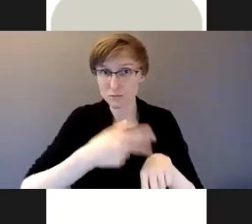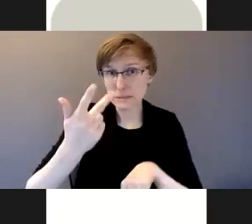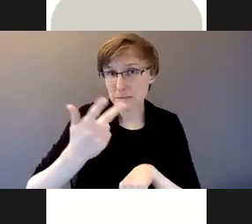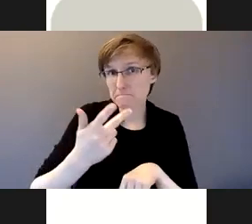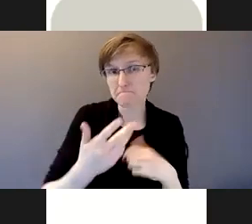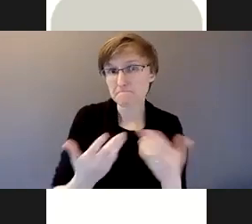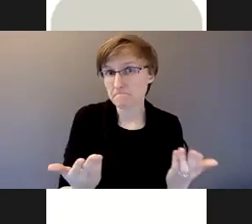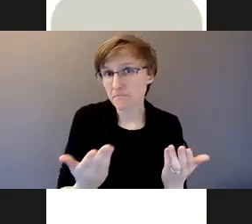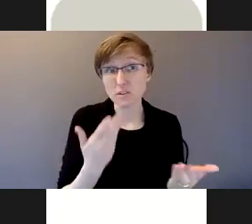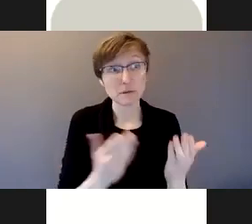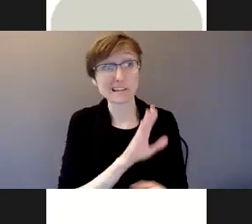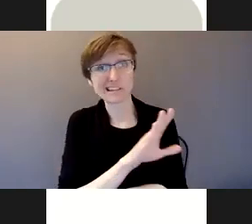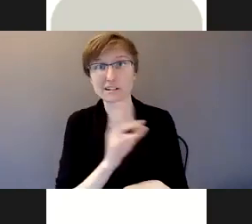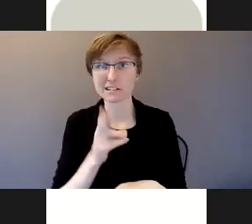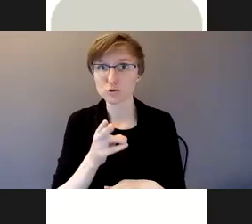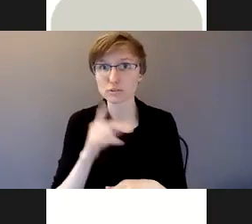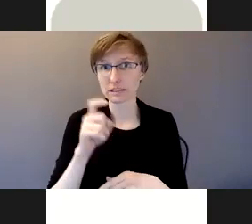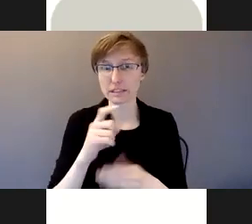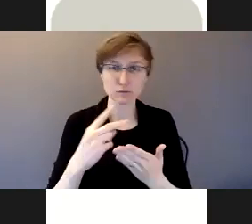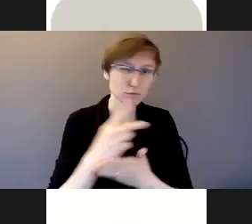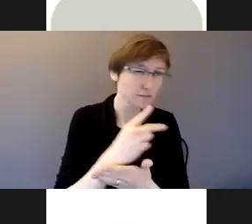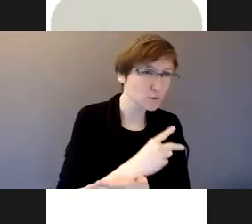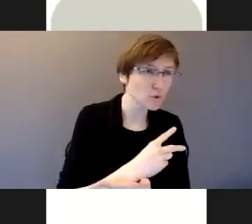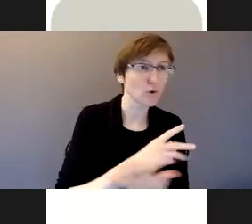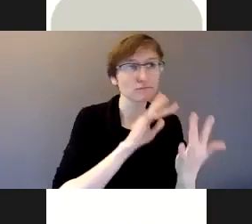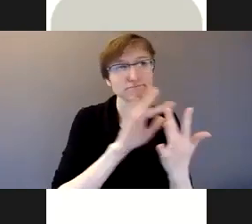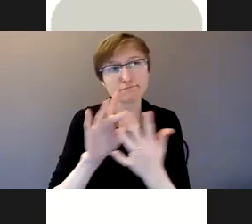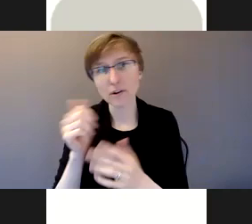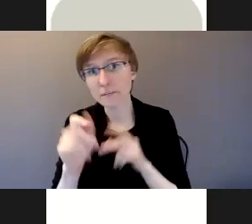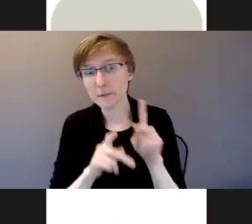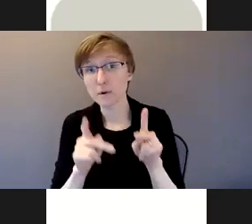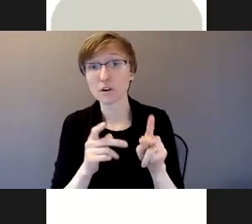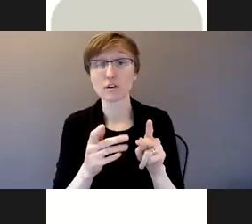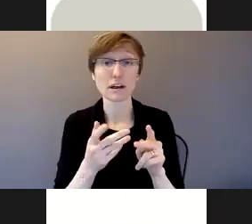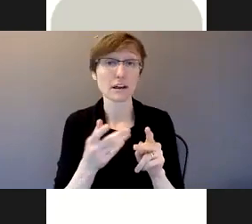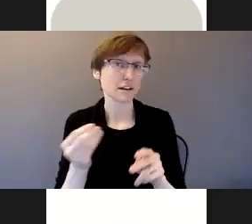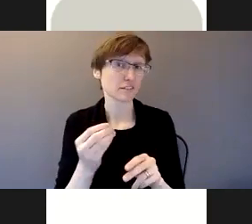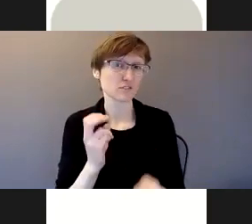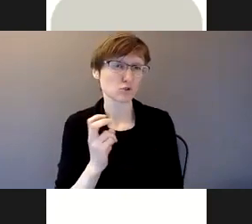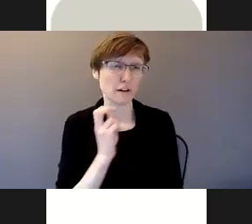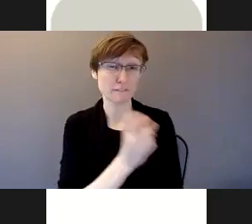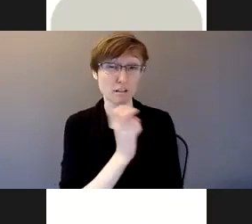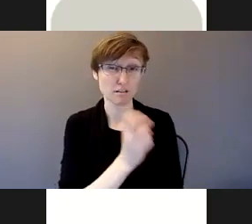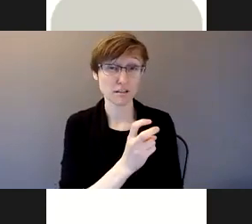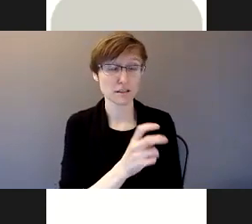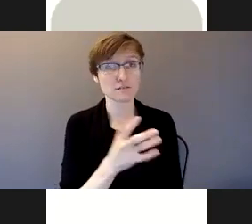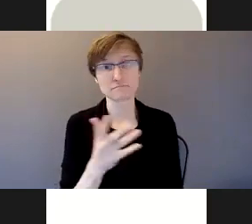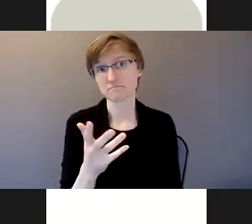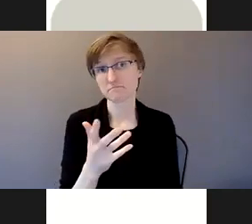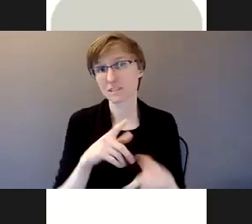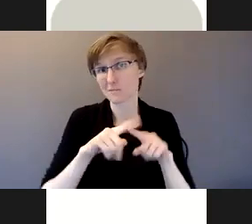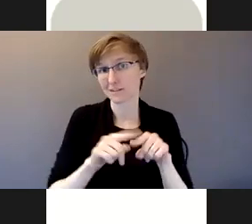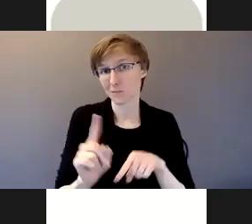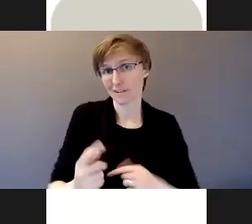to review any records or speak to other parties involved? And also how much travel may be involved. So where you live or where the person may live may